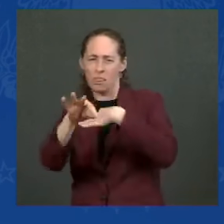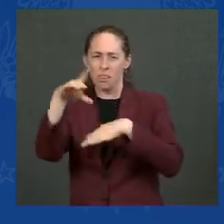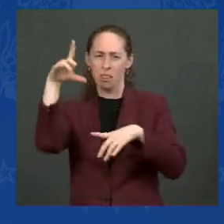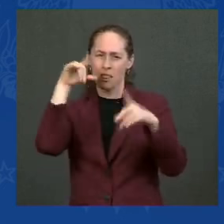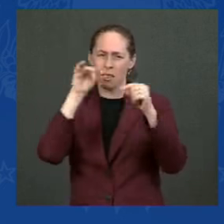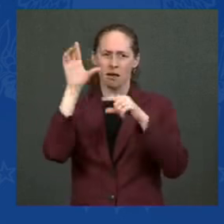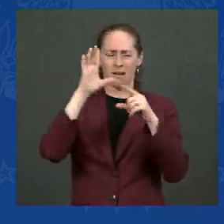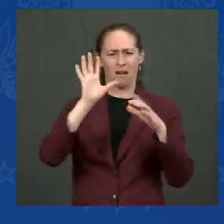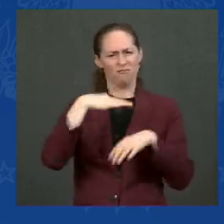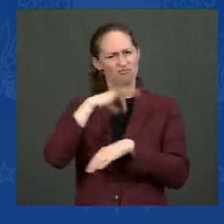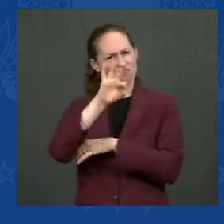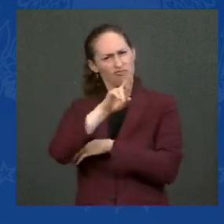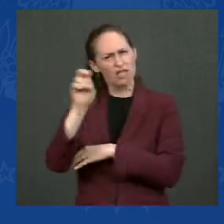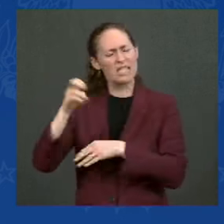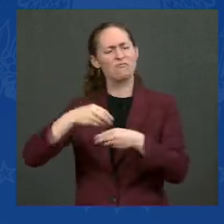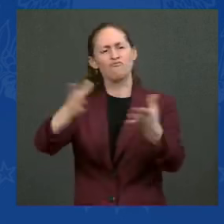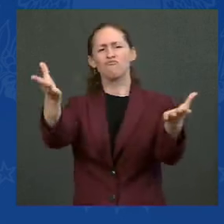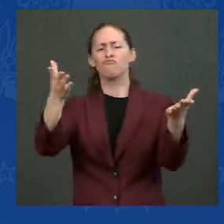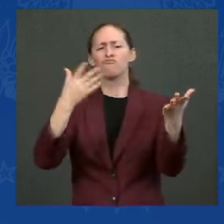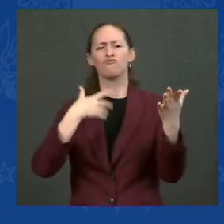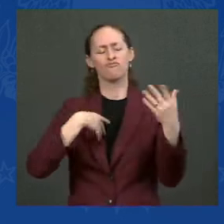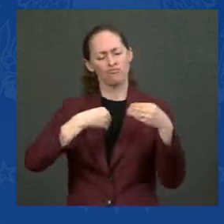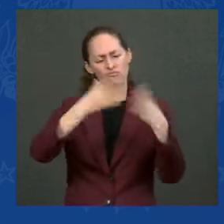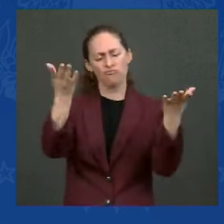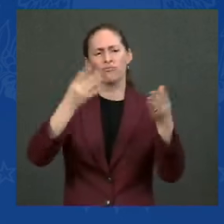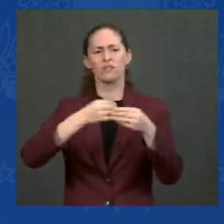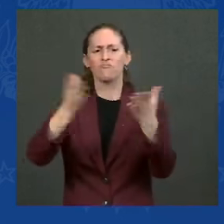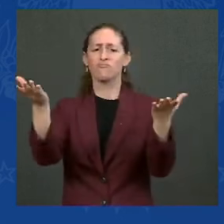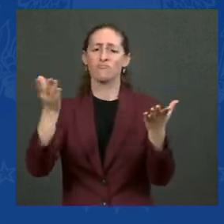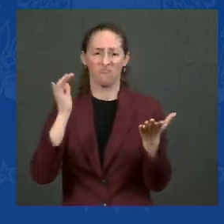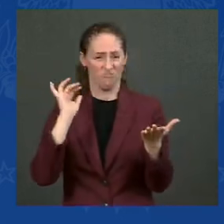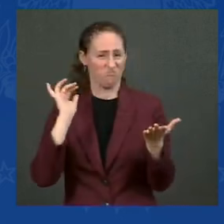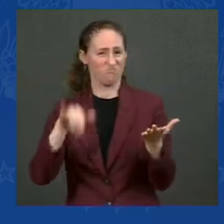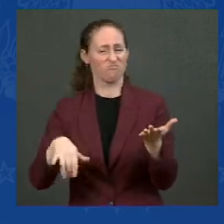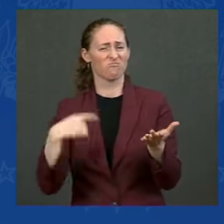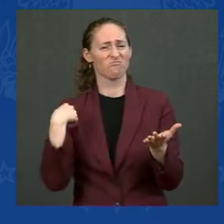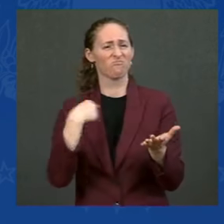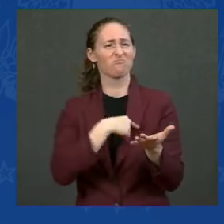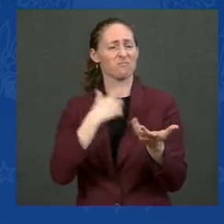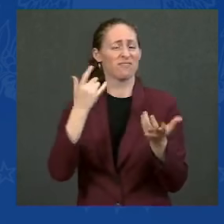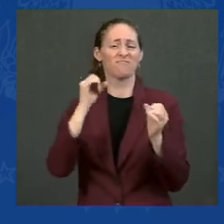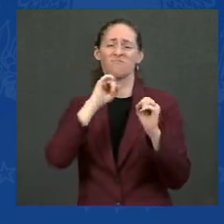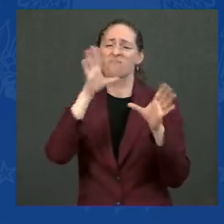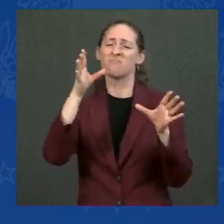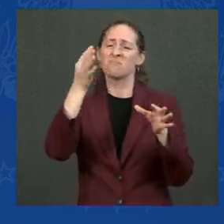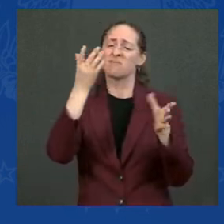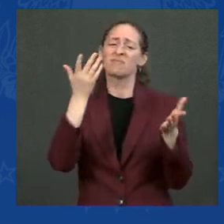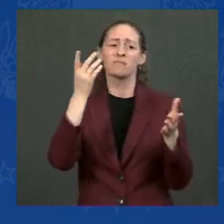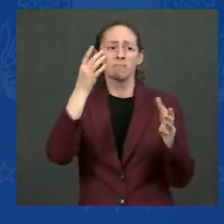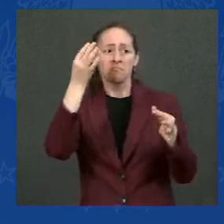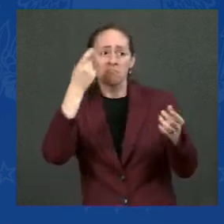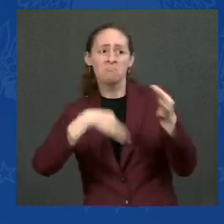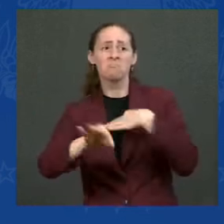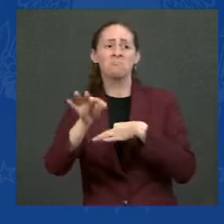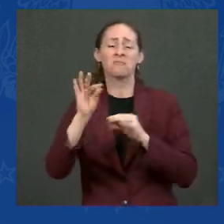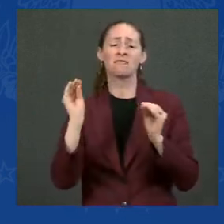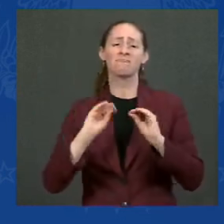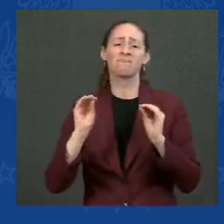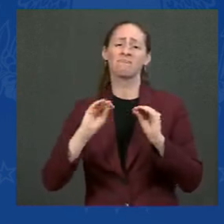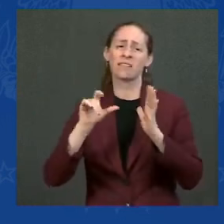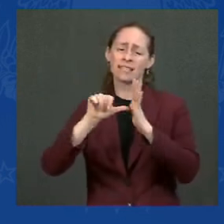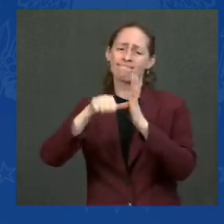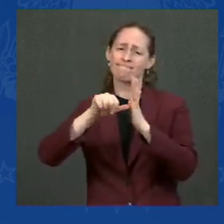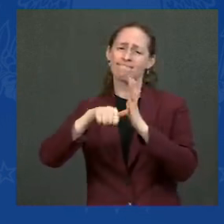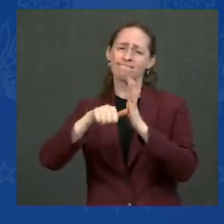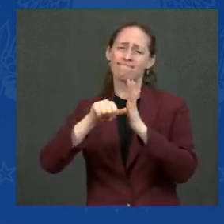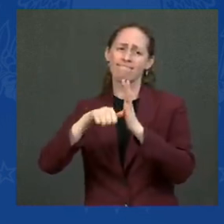thing in return. Nothing. Nothing. It's having a profound impact